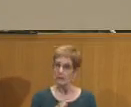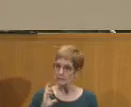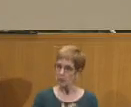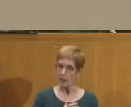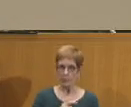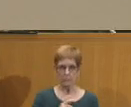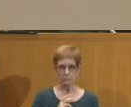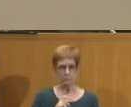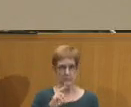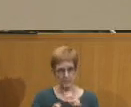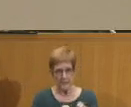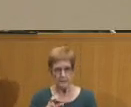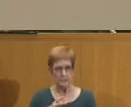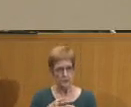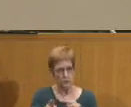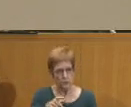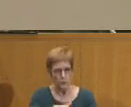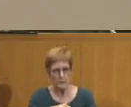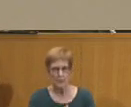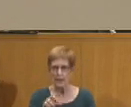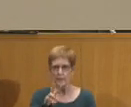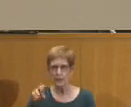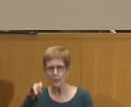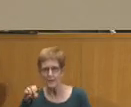much for everything, just keeping me in line.